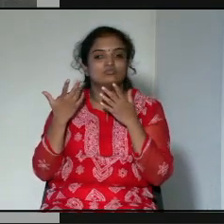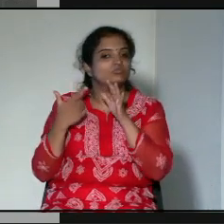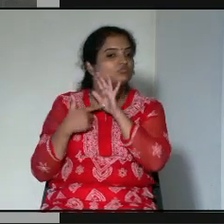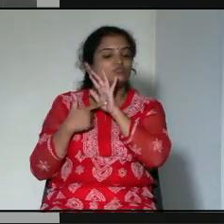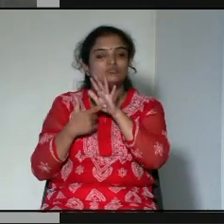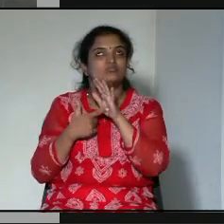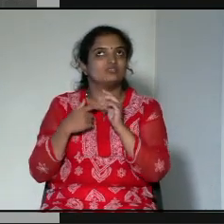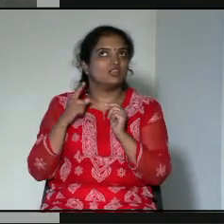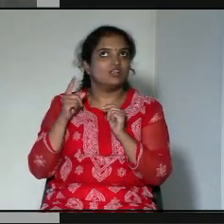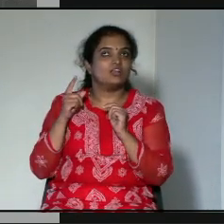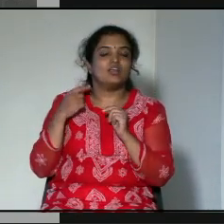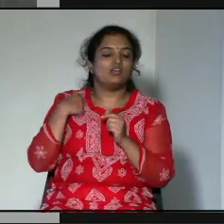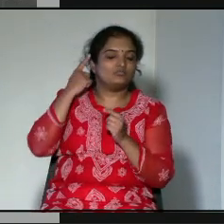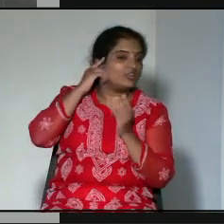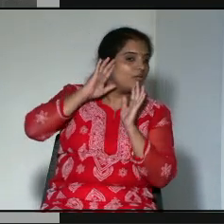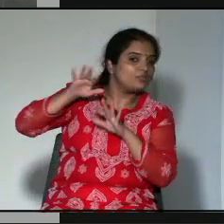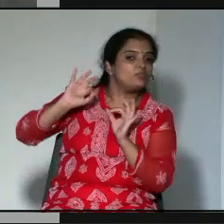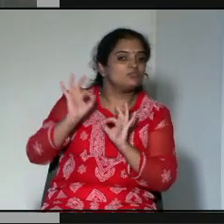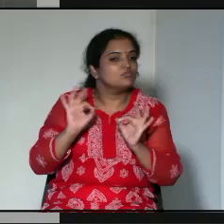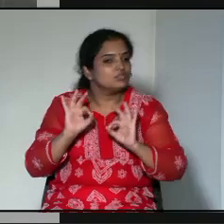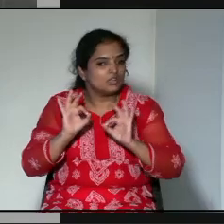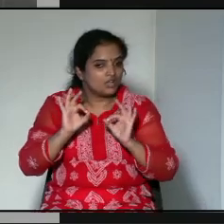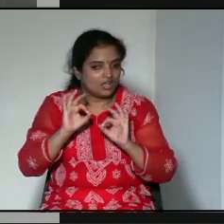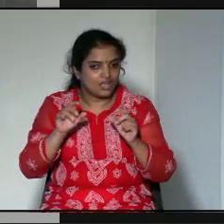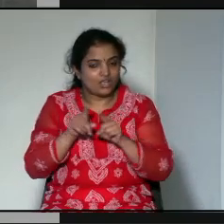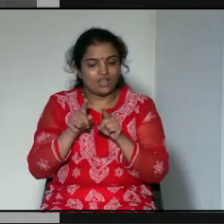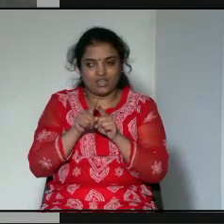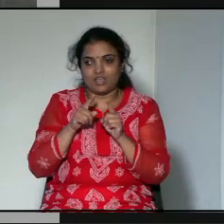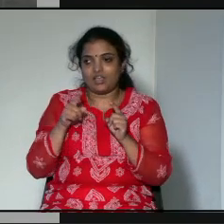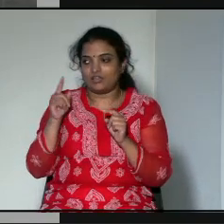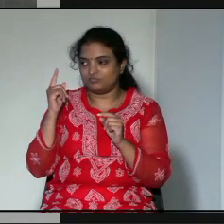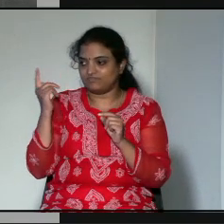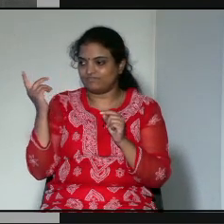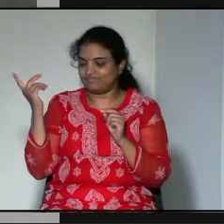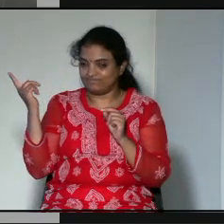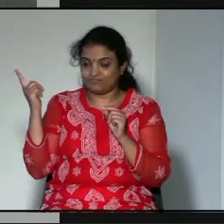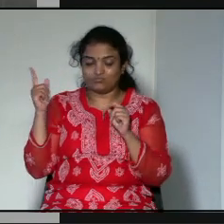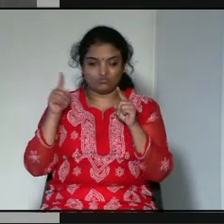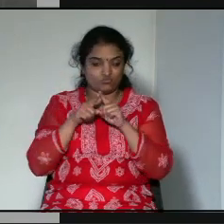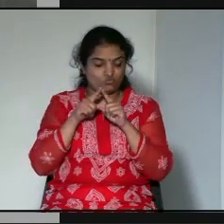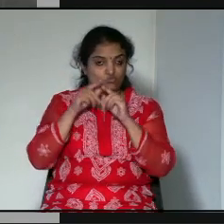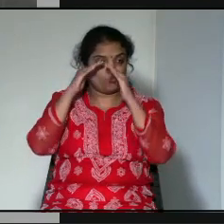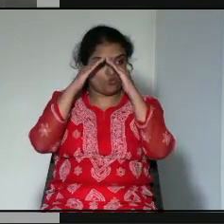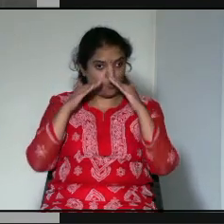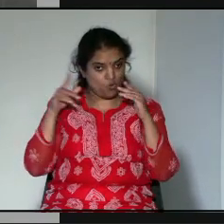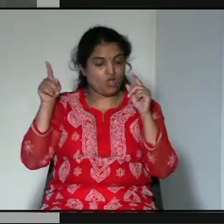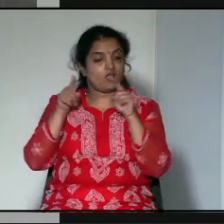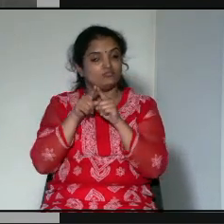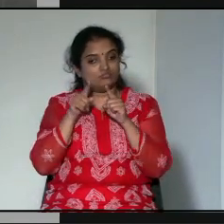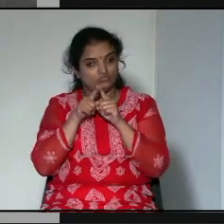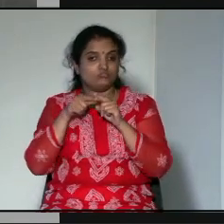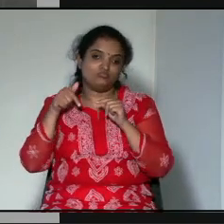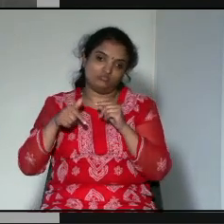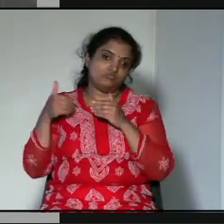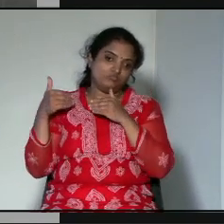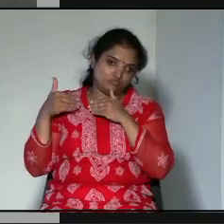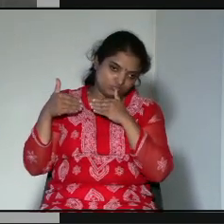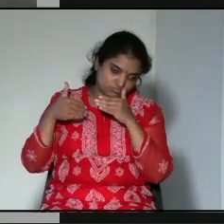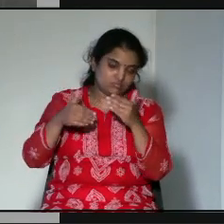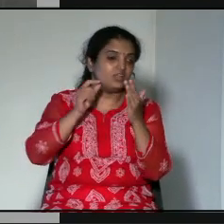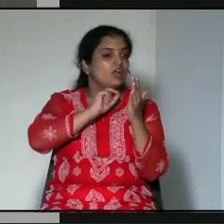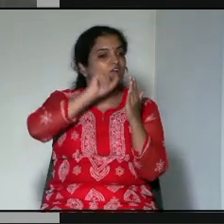cannot ignore that. Not only did the Poddapukur residence continue to serve as a hub where writers,